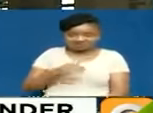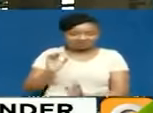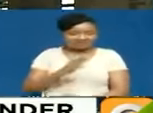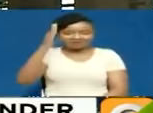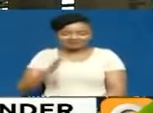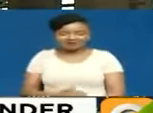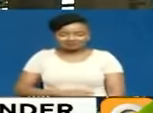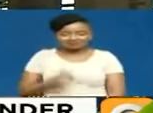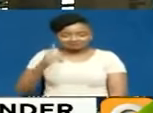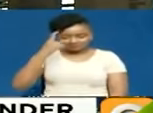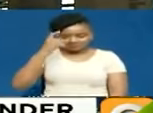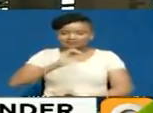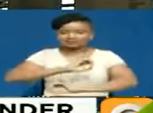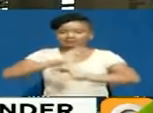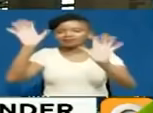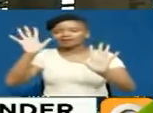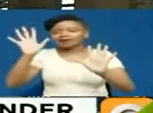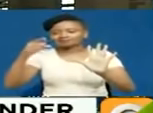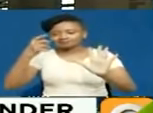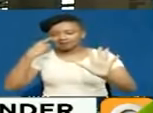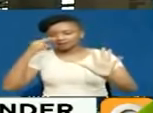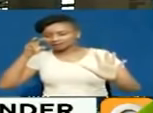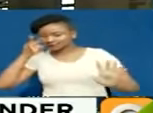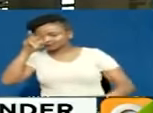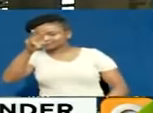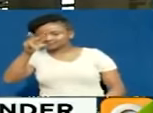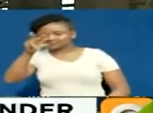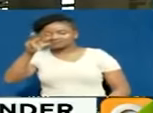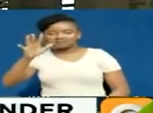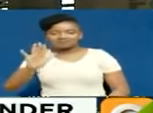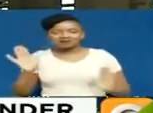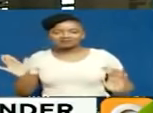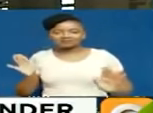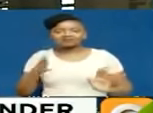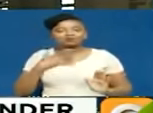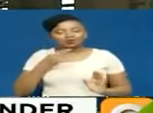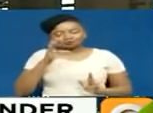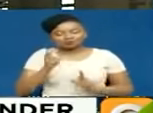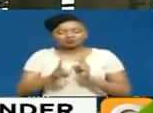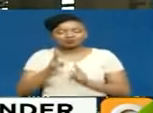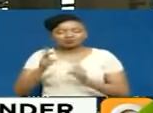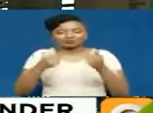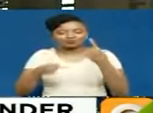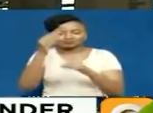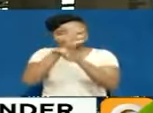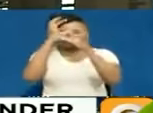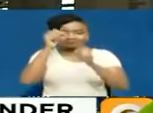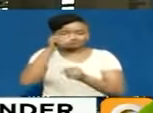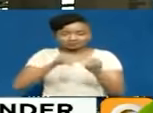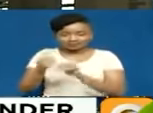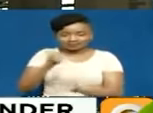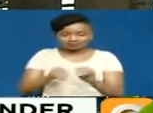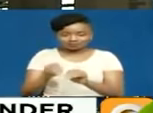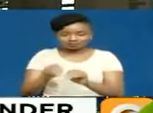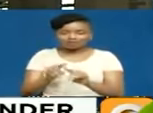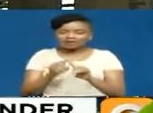President. Ruto says his mind is clear and his eyes are set on the goal, that of succeeding his boss, President Uhuru Kenyatta.